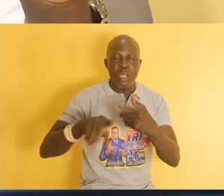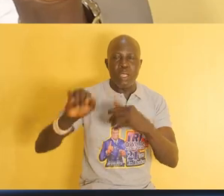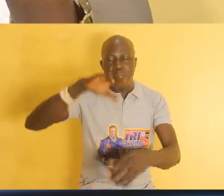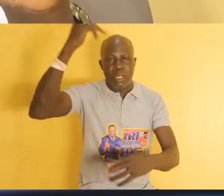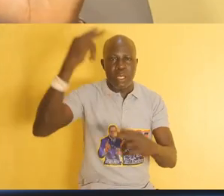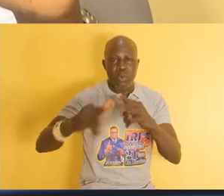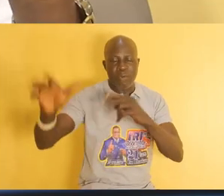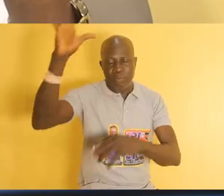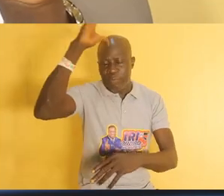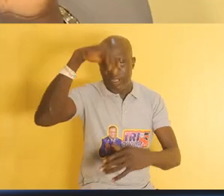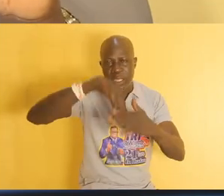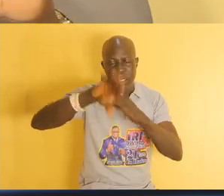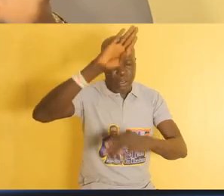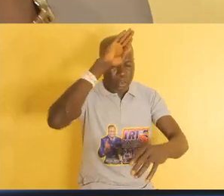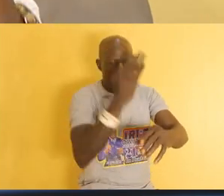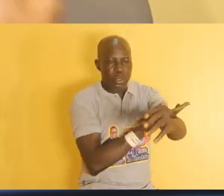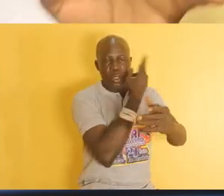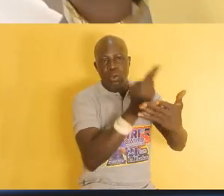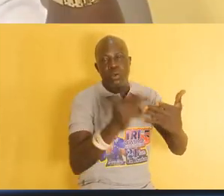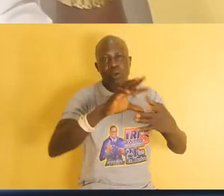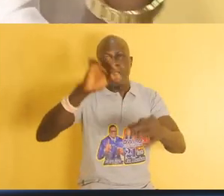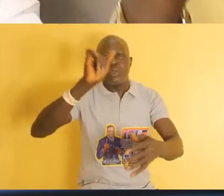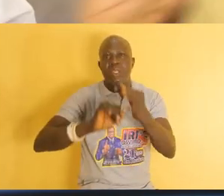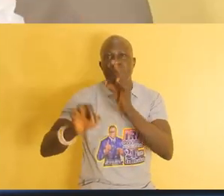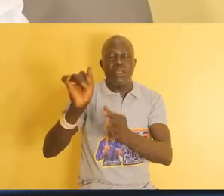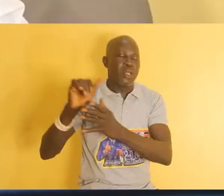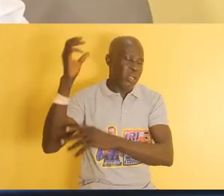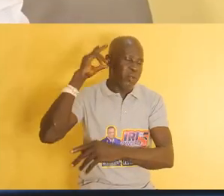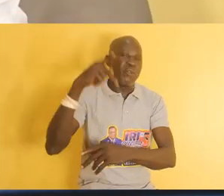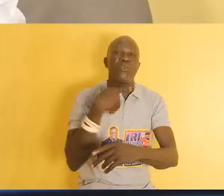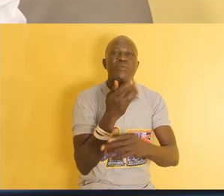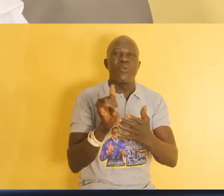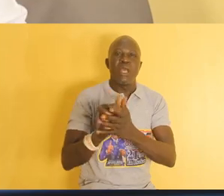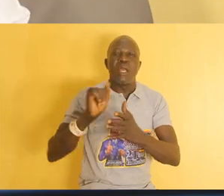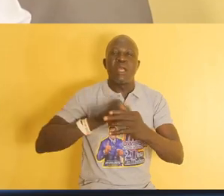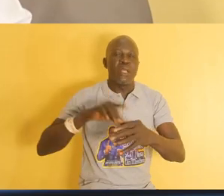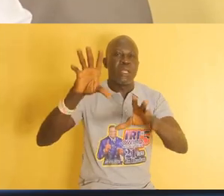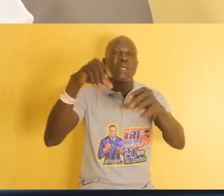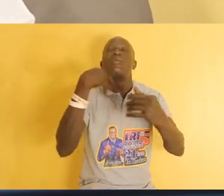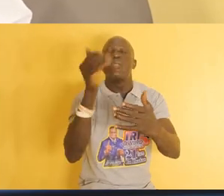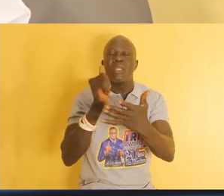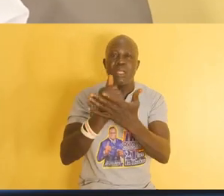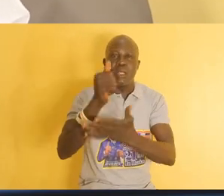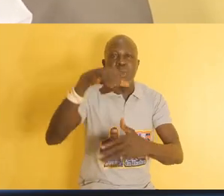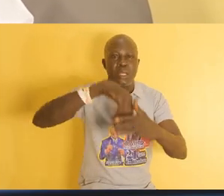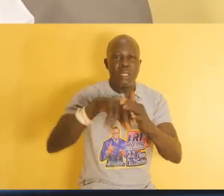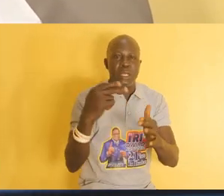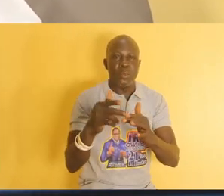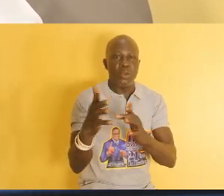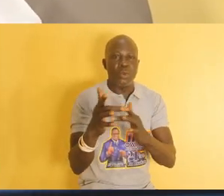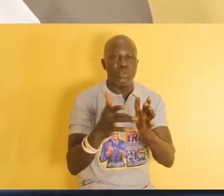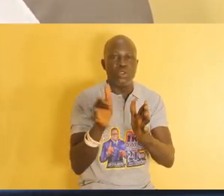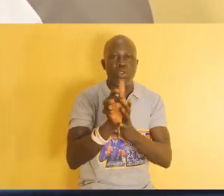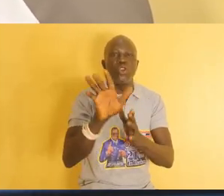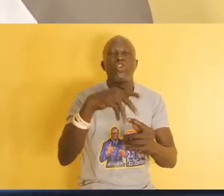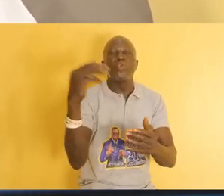the baba in the name of the father son and holy spirit bo ba ngbo won me you can say amen in the name of jesus